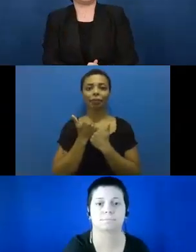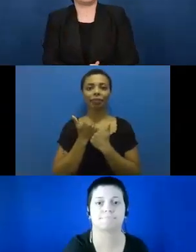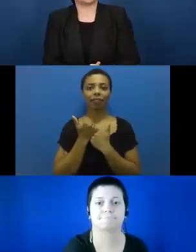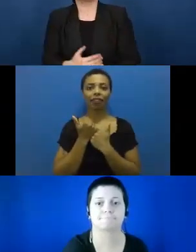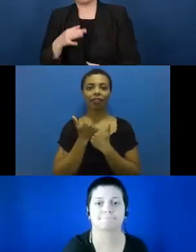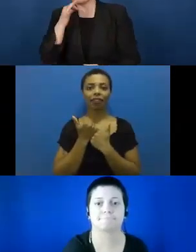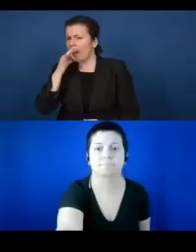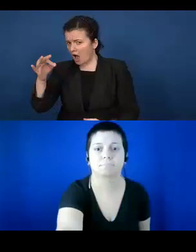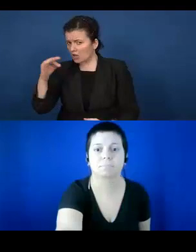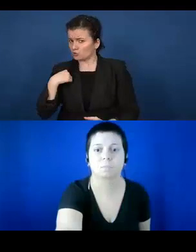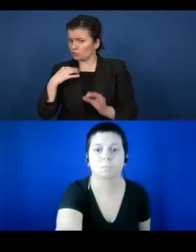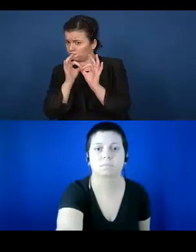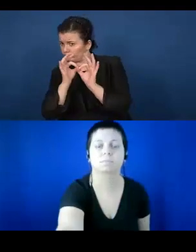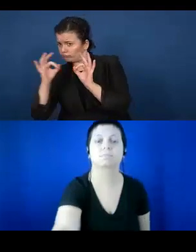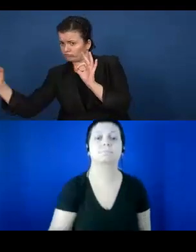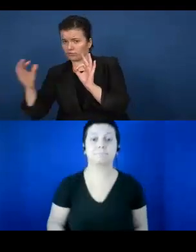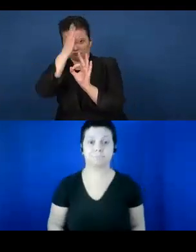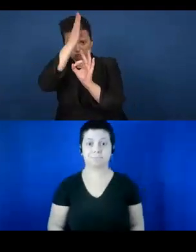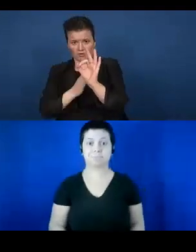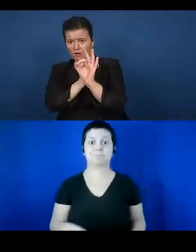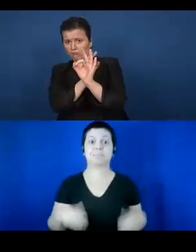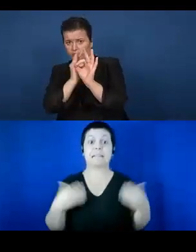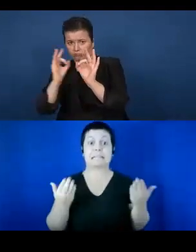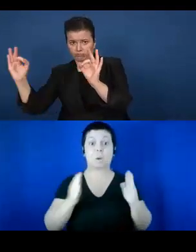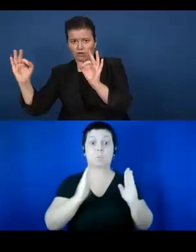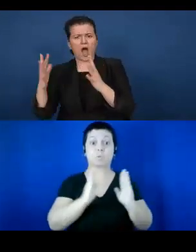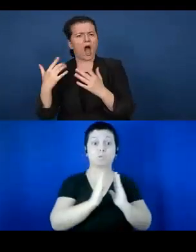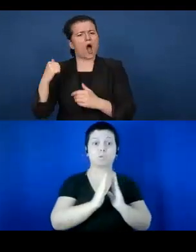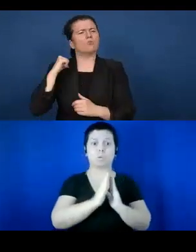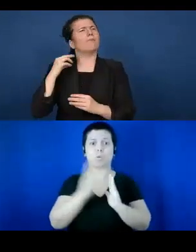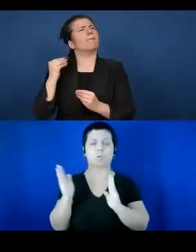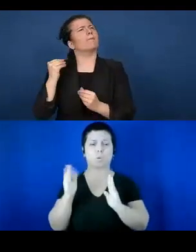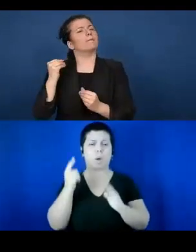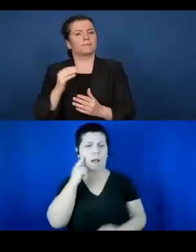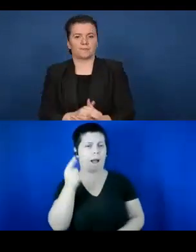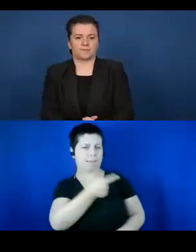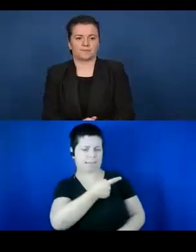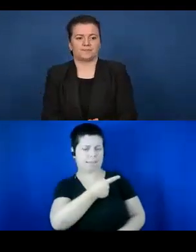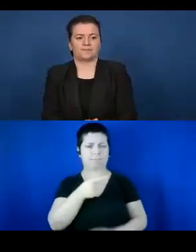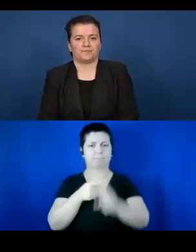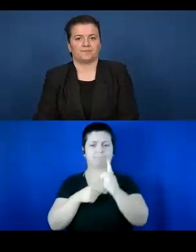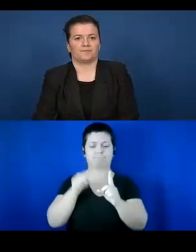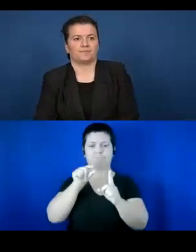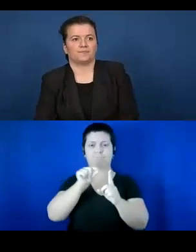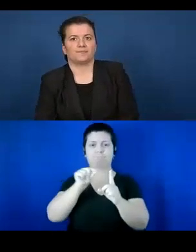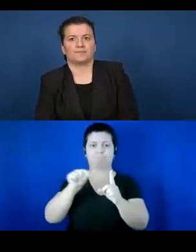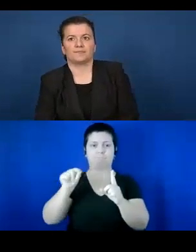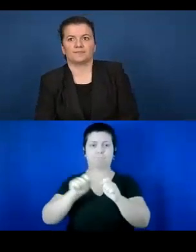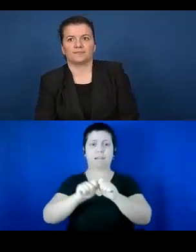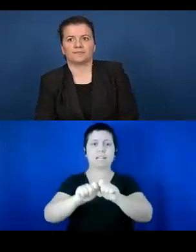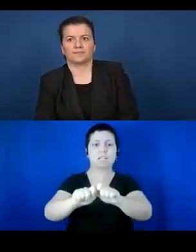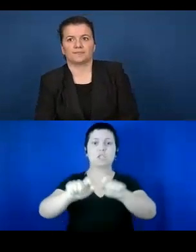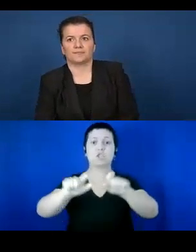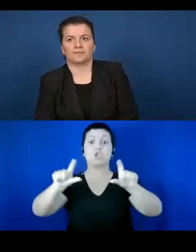spine. And on the right side, I am showing basically, I'm zooming in on these